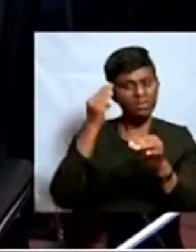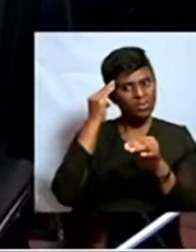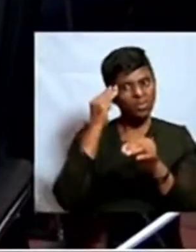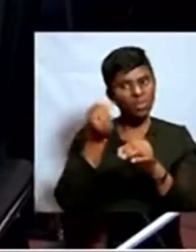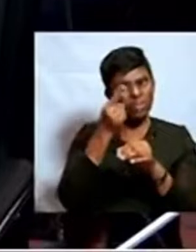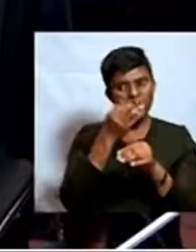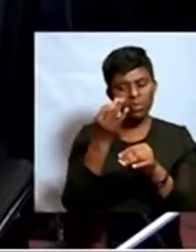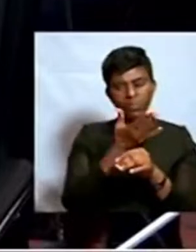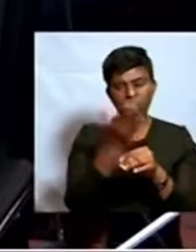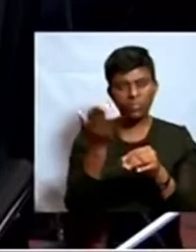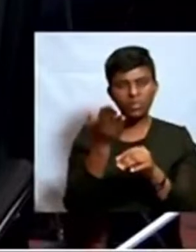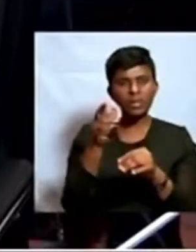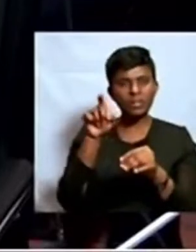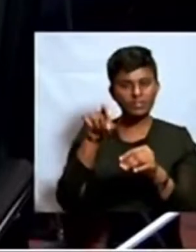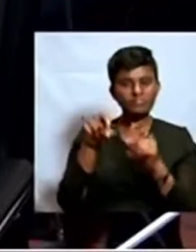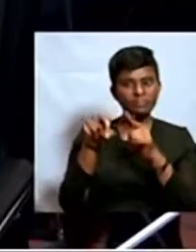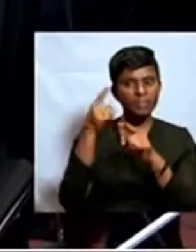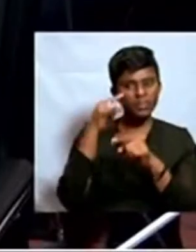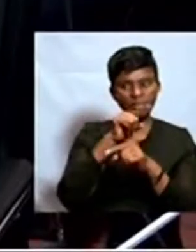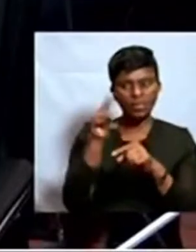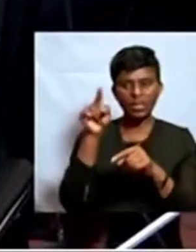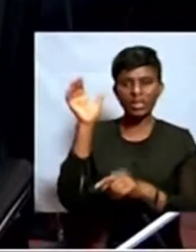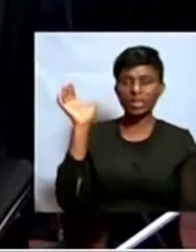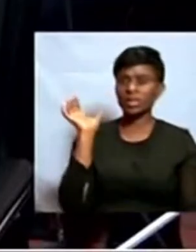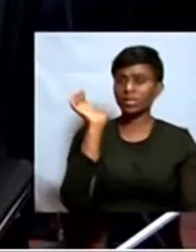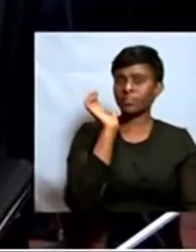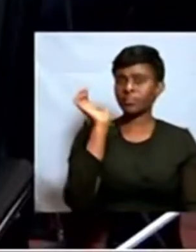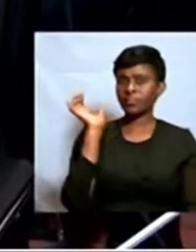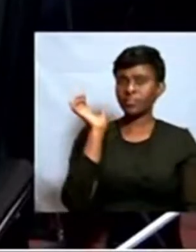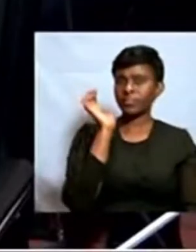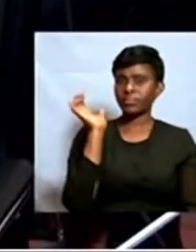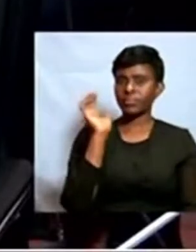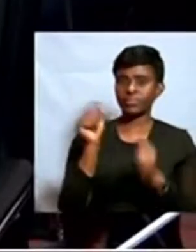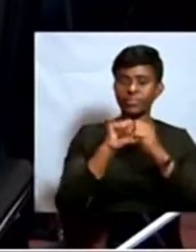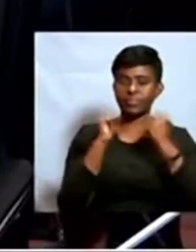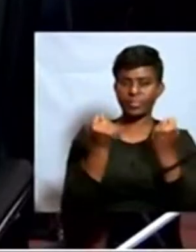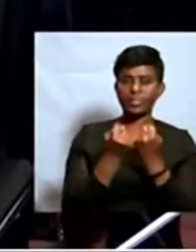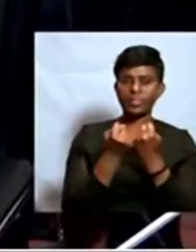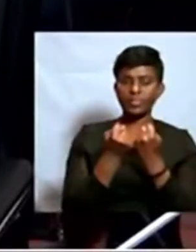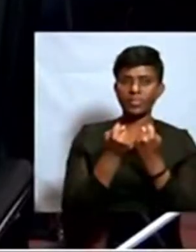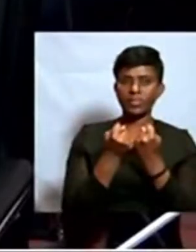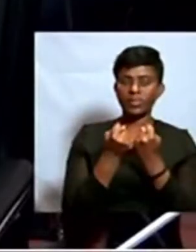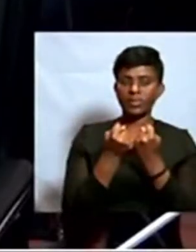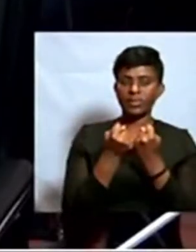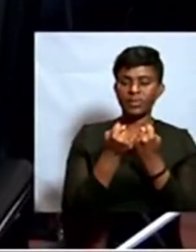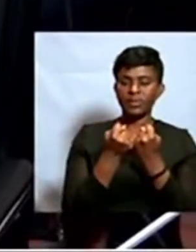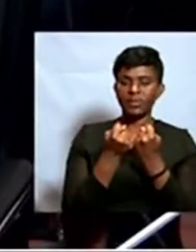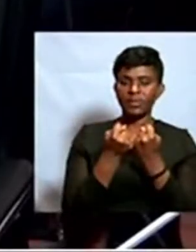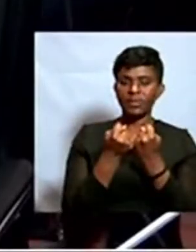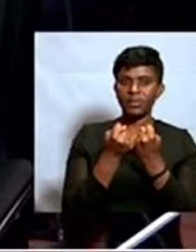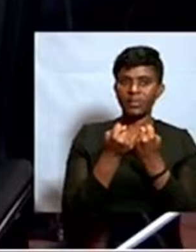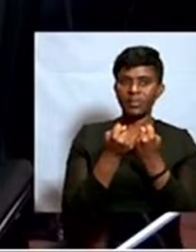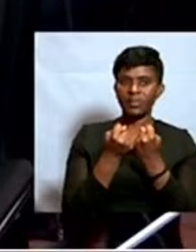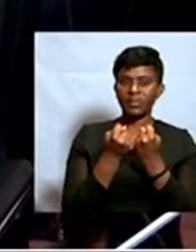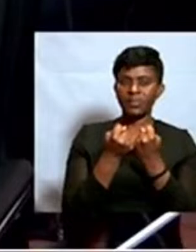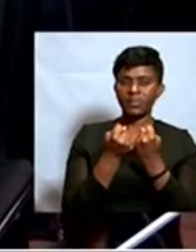the requirements for cabin crew is that they must be of a